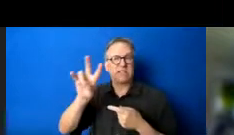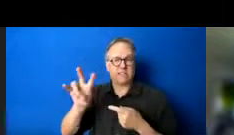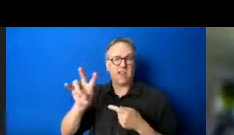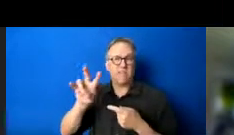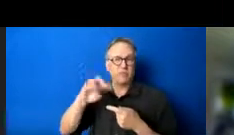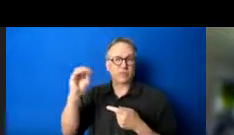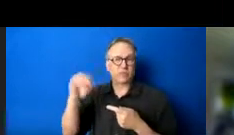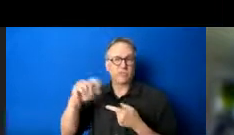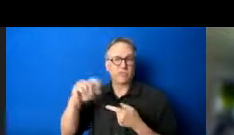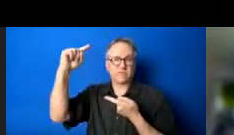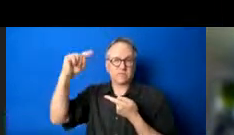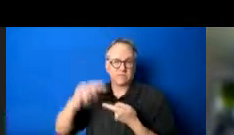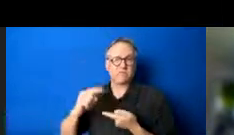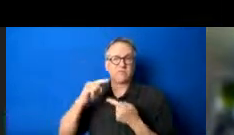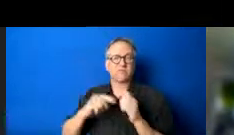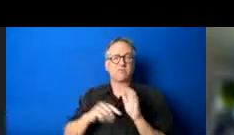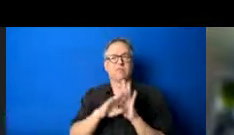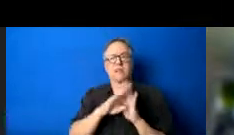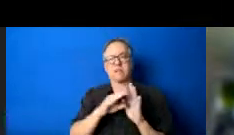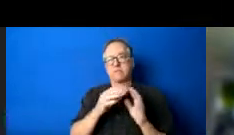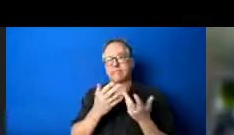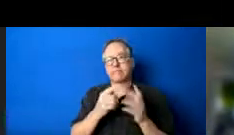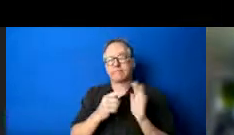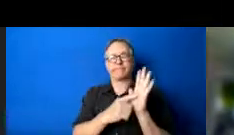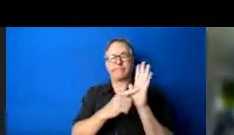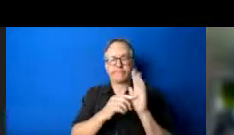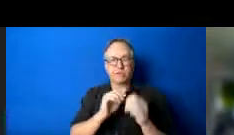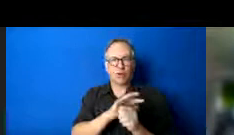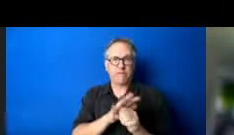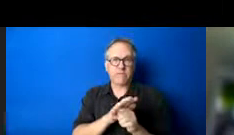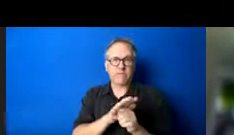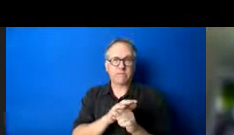77% reduction in developing symptomatic COVID-19.